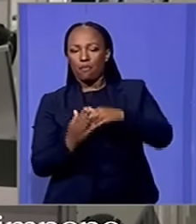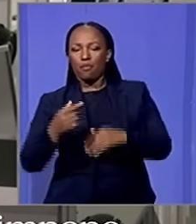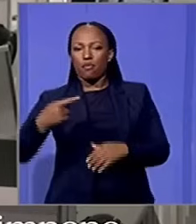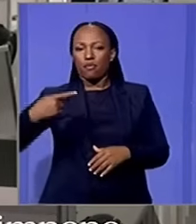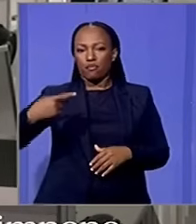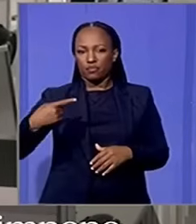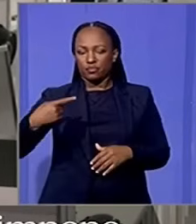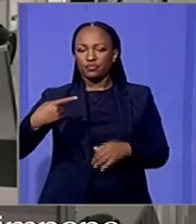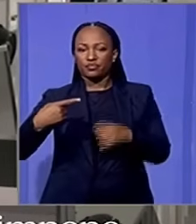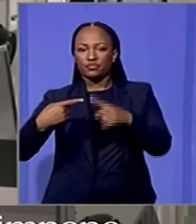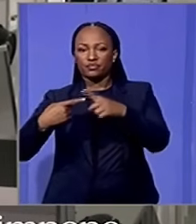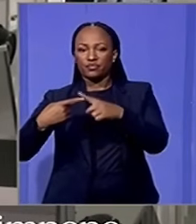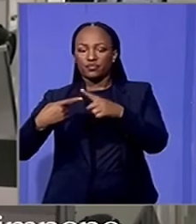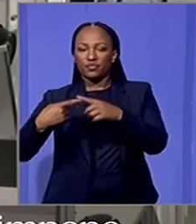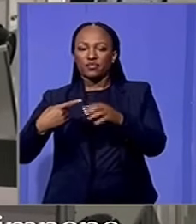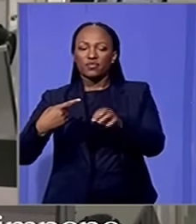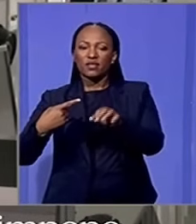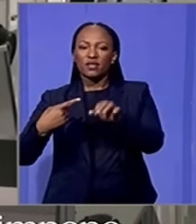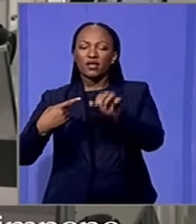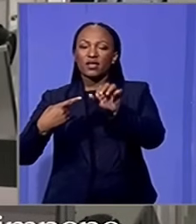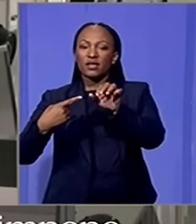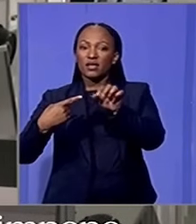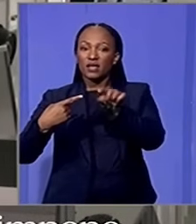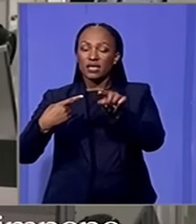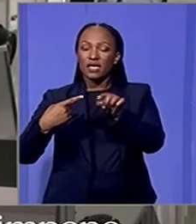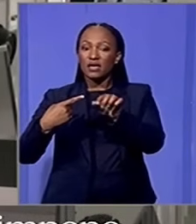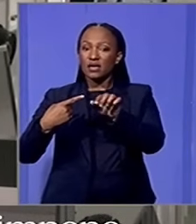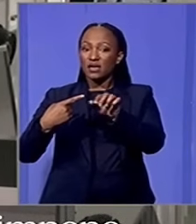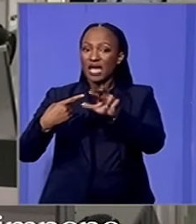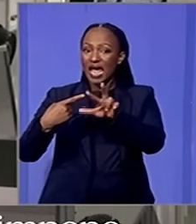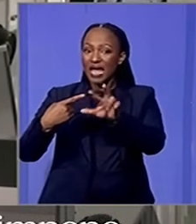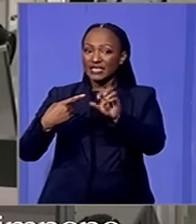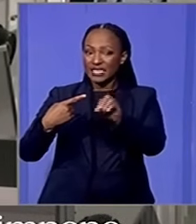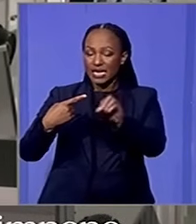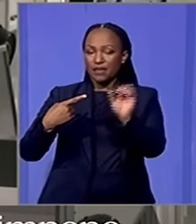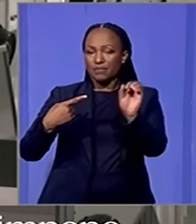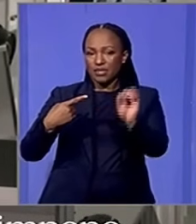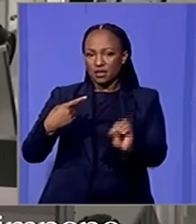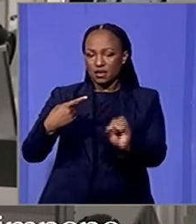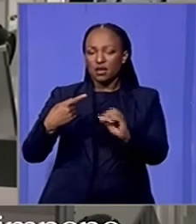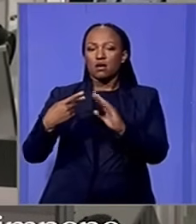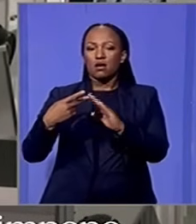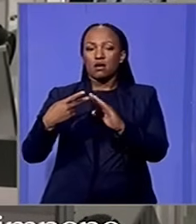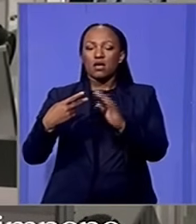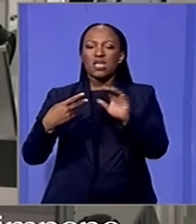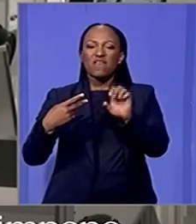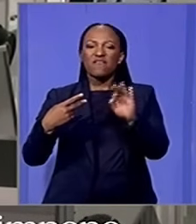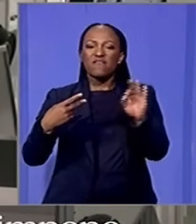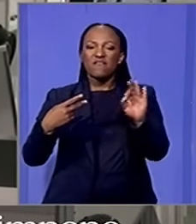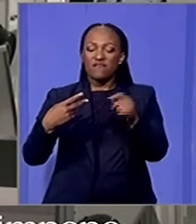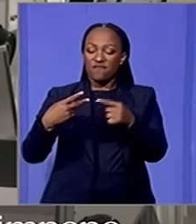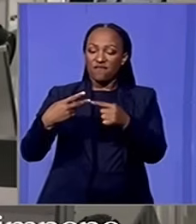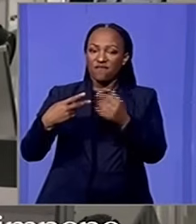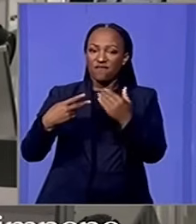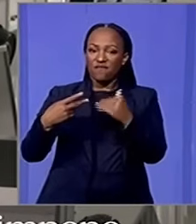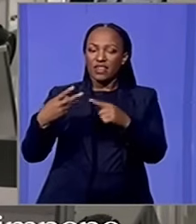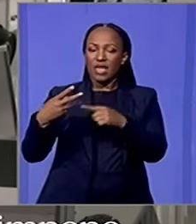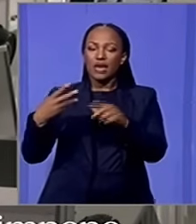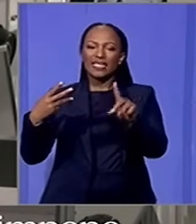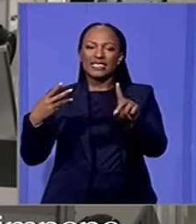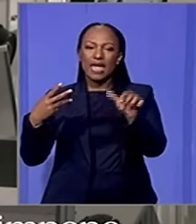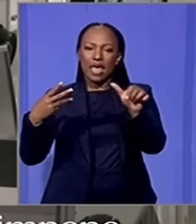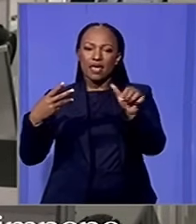di fetang 800,000 mme e a latela ke lekoko kganetso la EFF gape le lekoko la